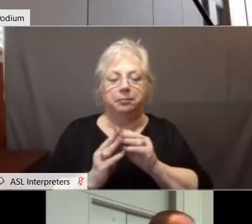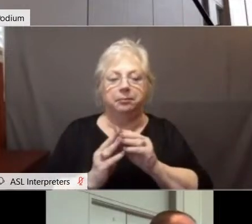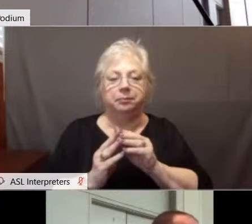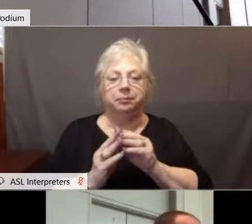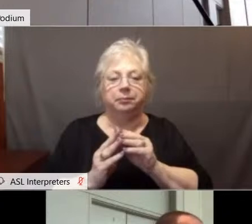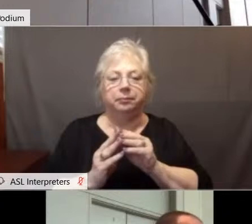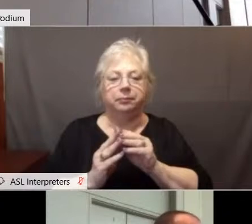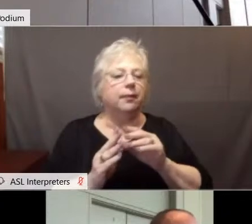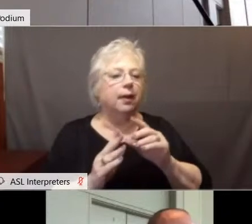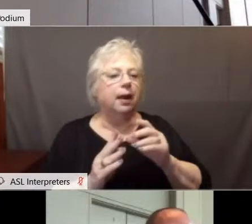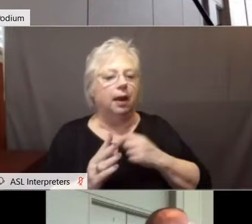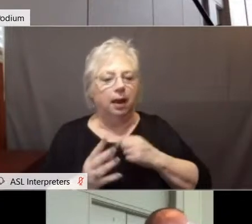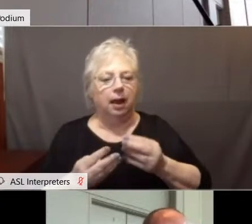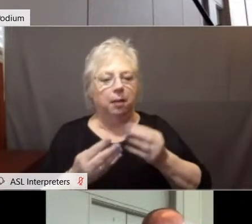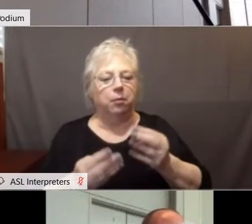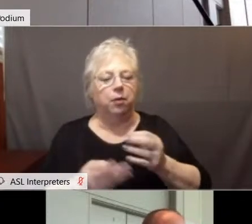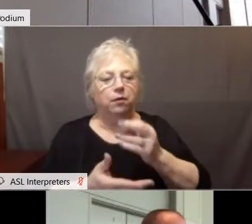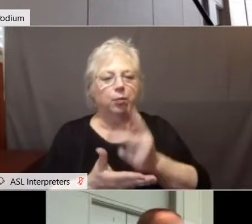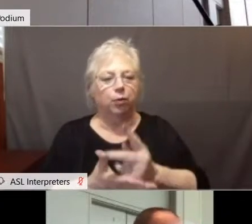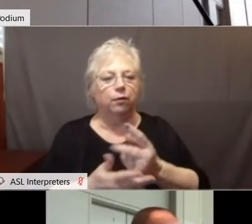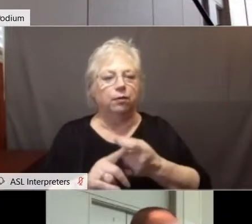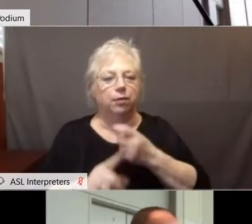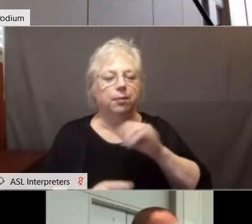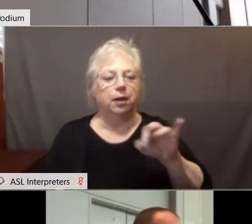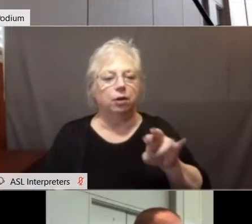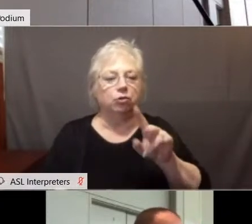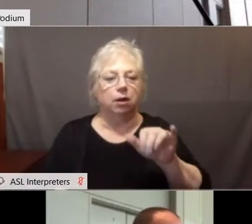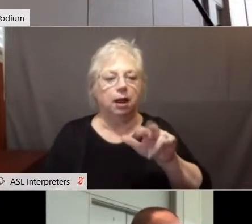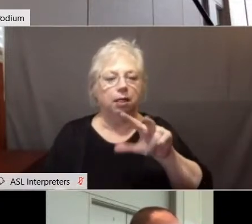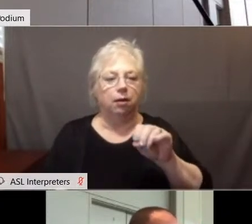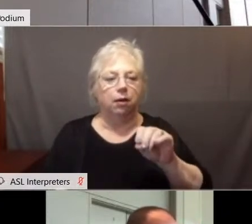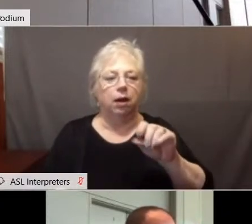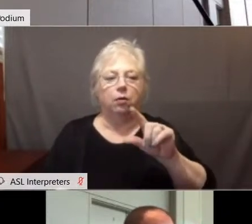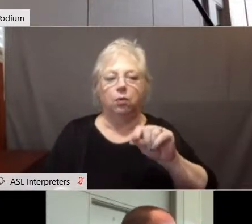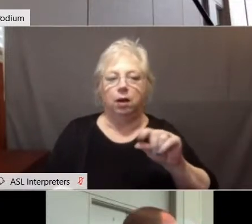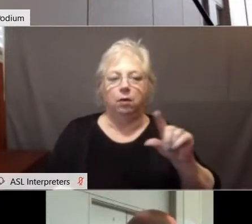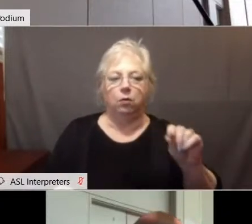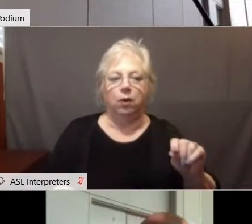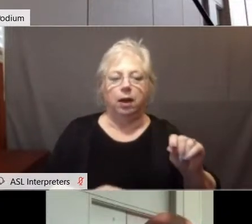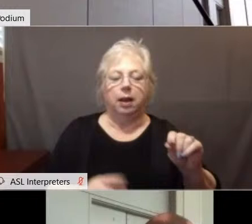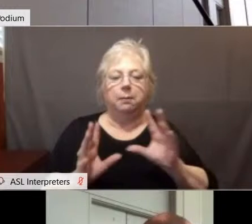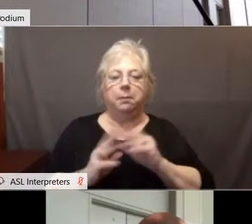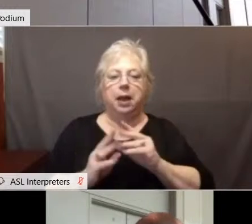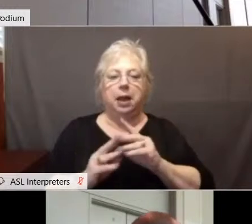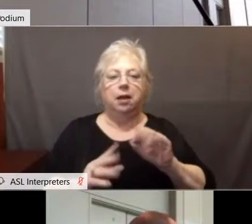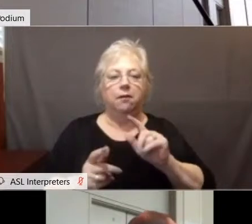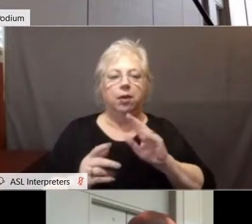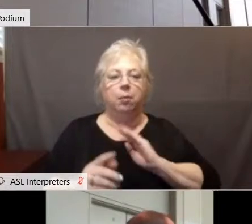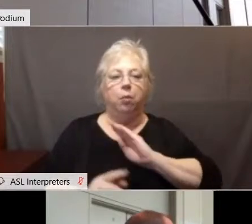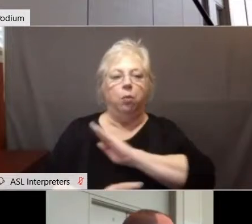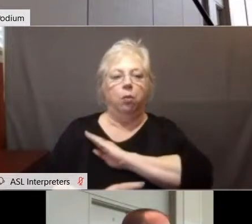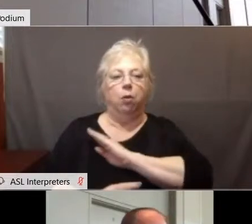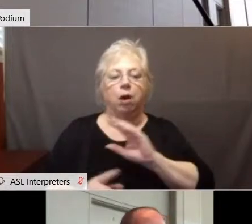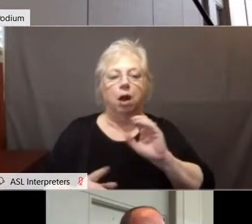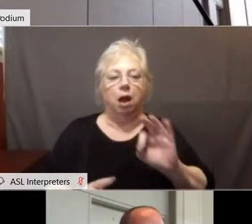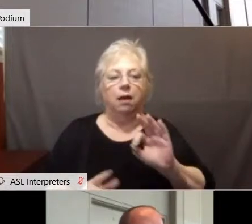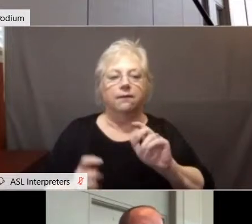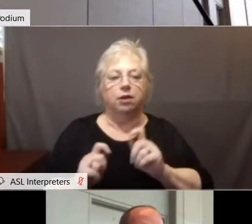I move approval of the minutes from the July 30, 2020 meeting of the Board of Adjustment.